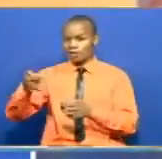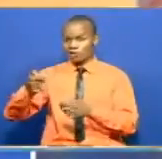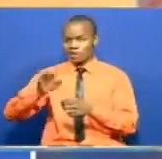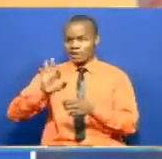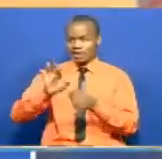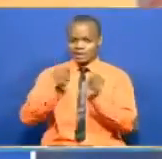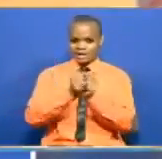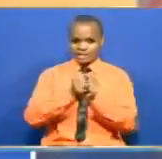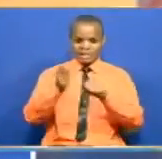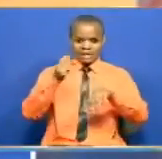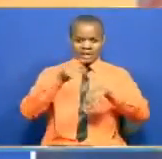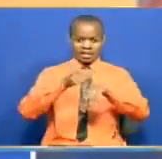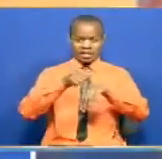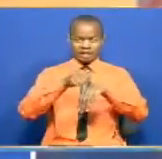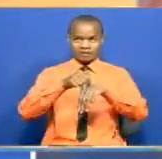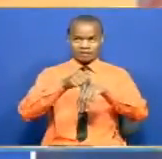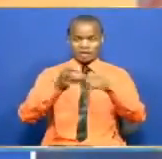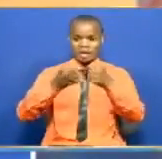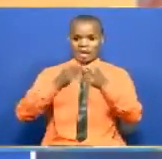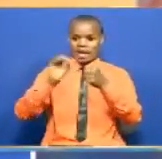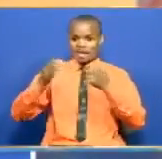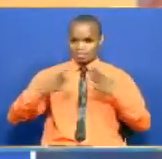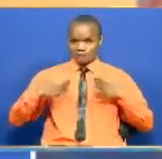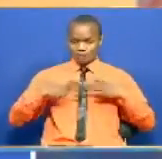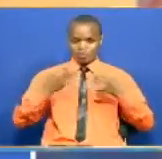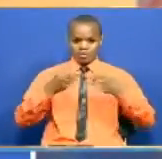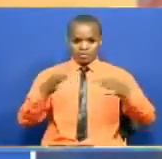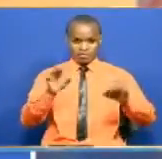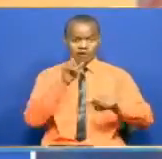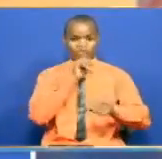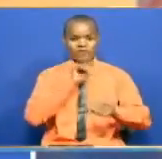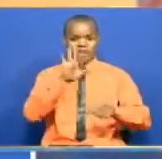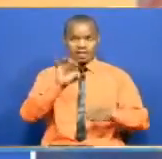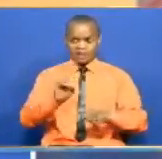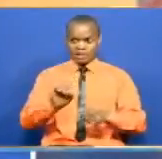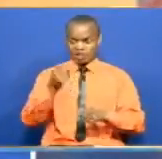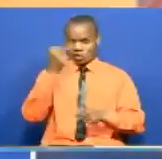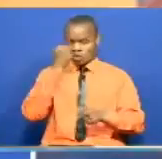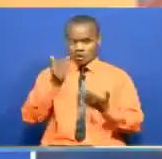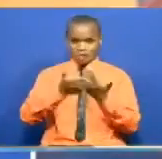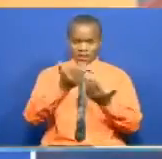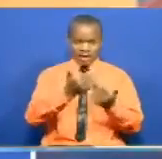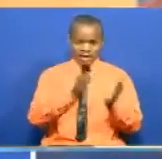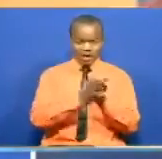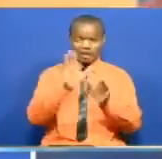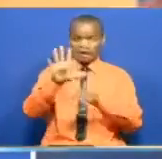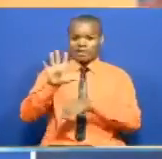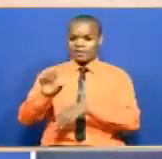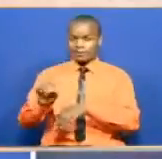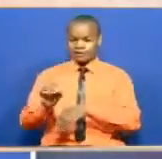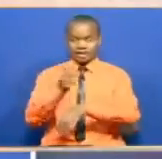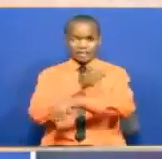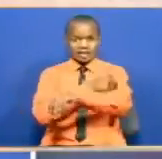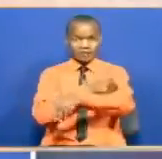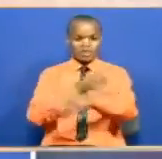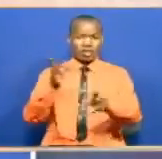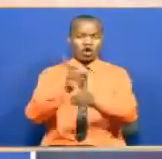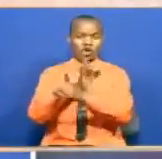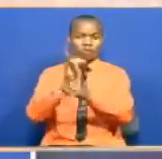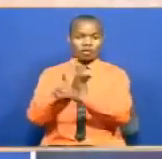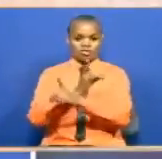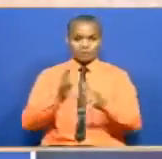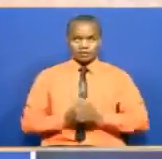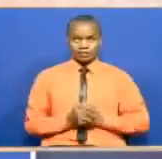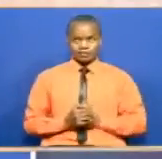21,310 after 80 patients were discharged, out of which 30 were from the home care and 50 from the various health facilities.